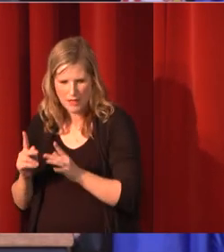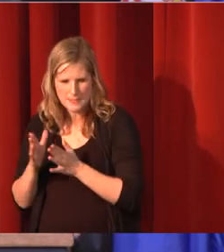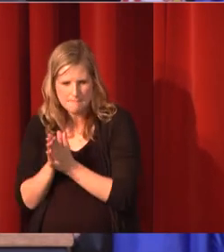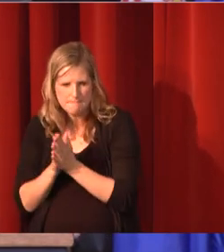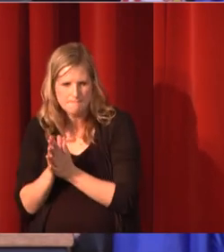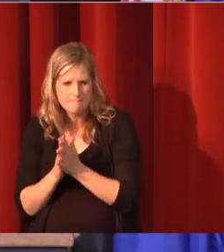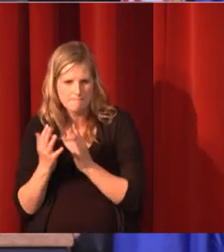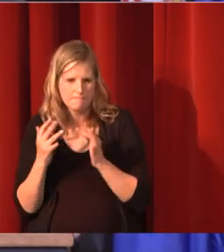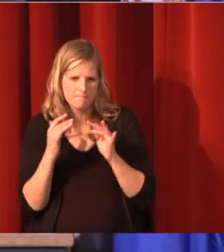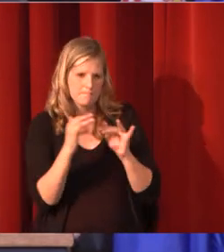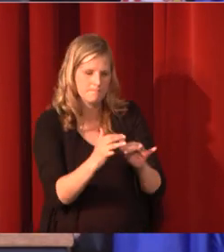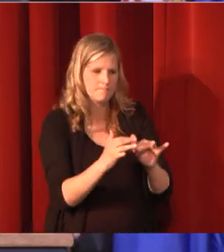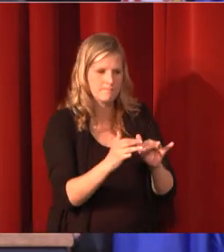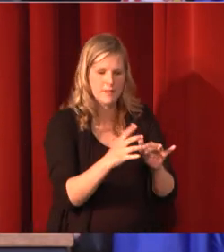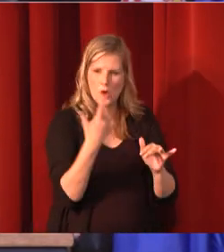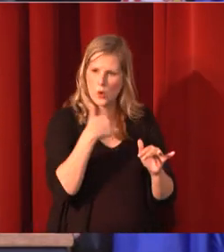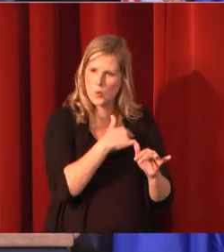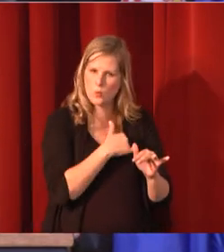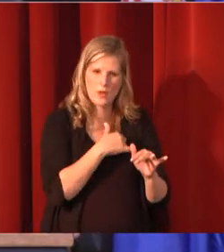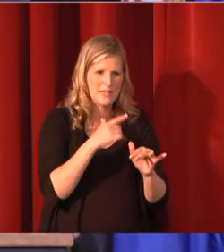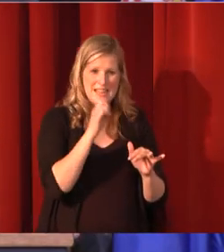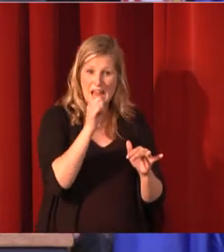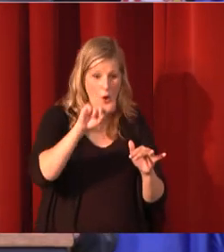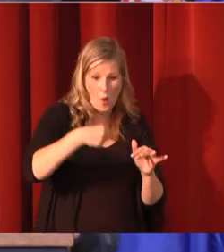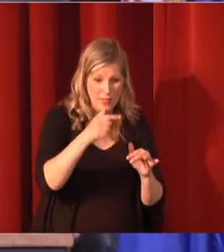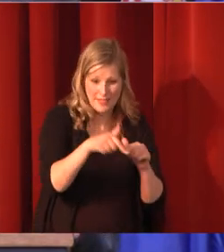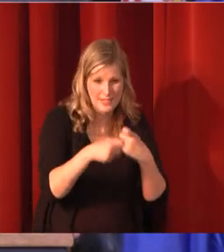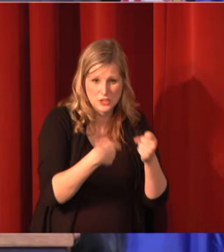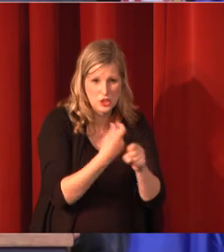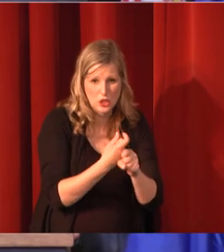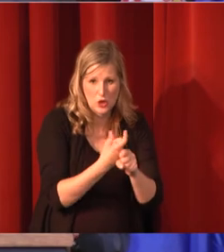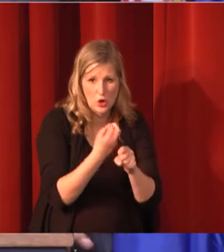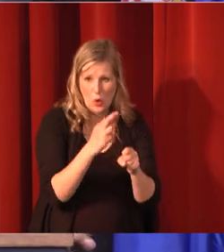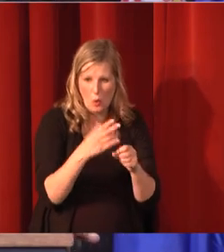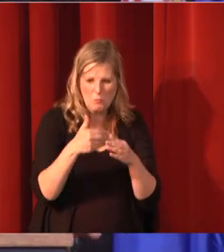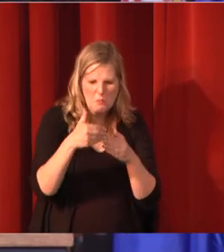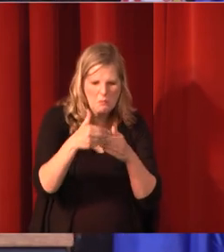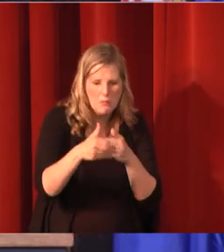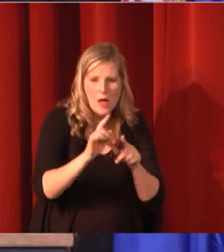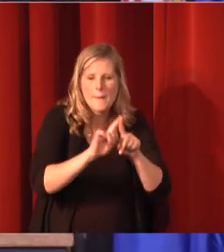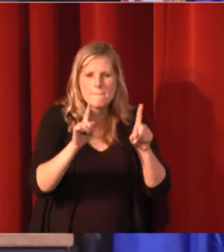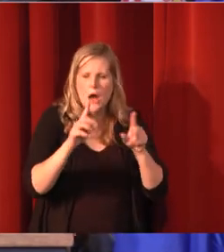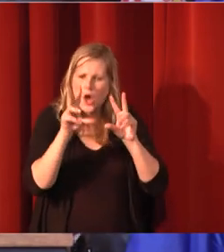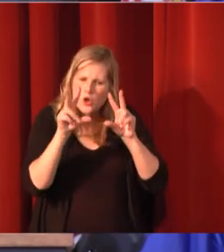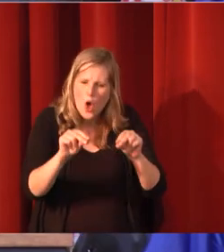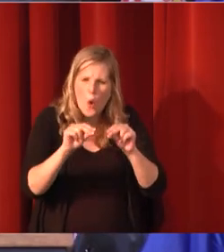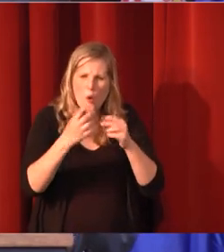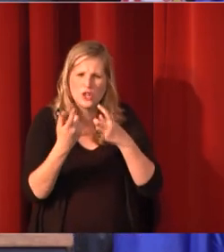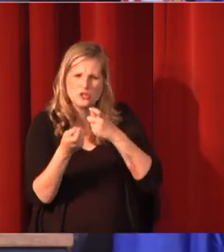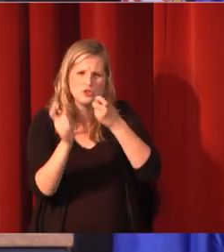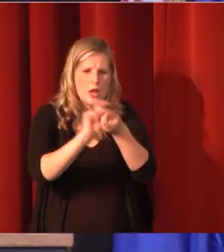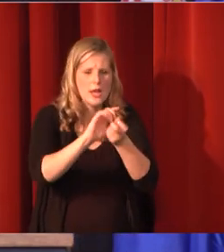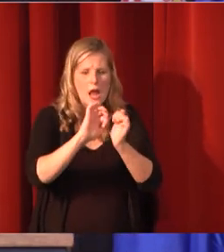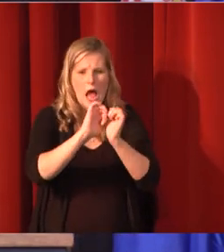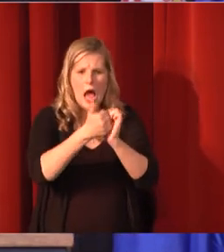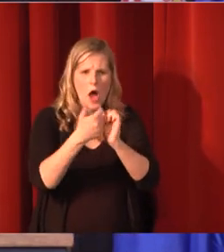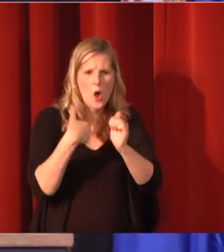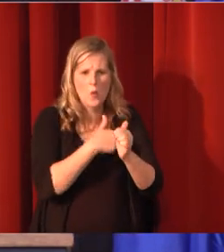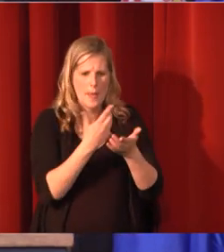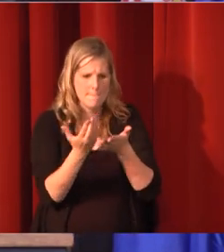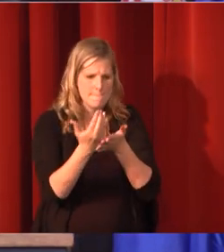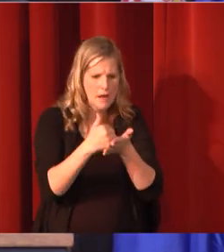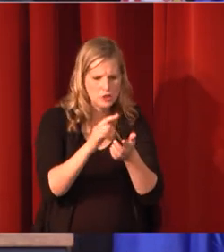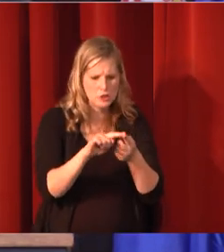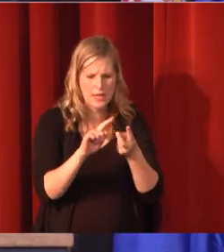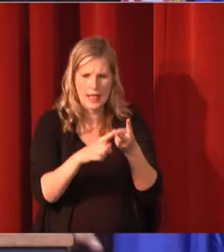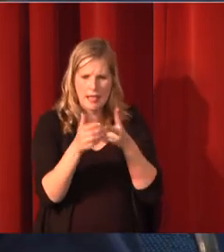strategy not just once not just this year not just while I'm there but just to weave it into the way we govern lead and budget in to